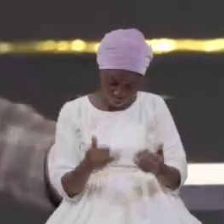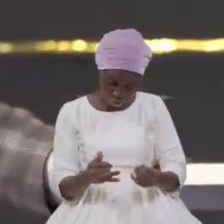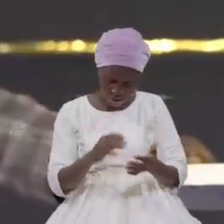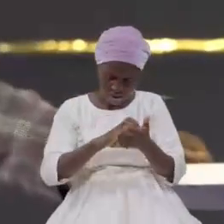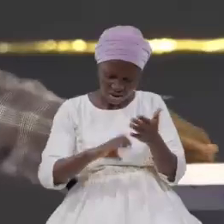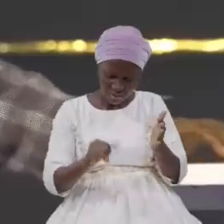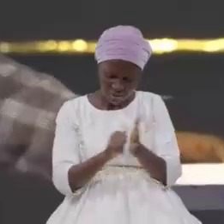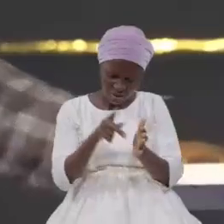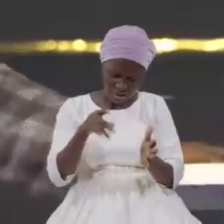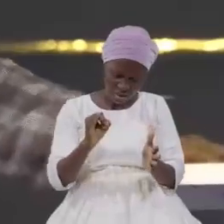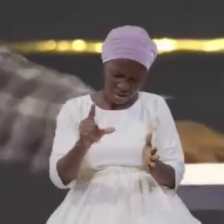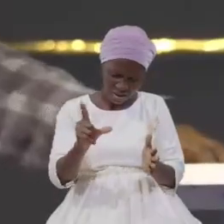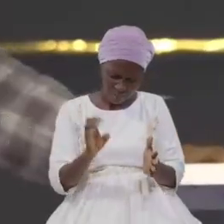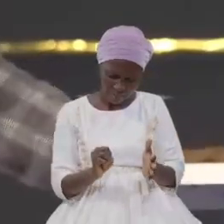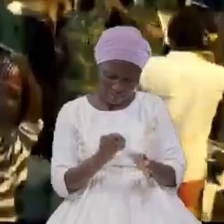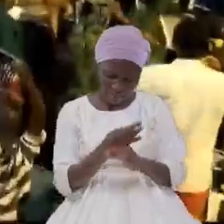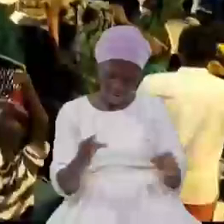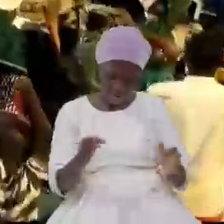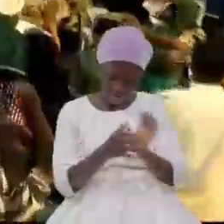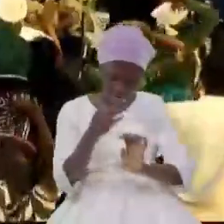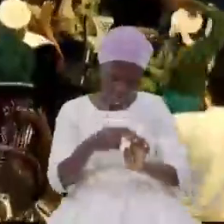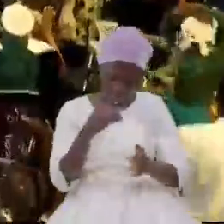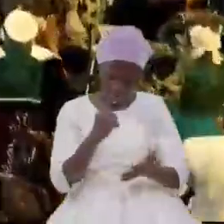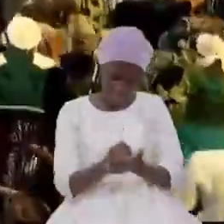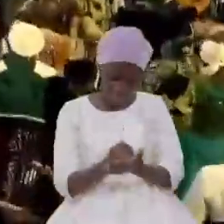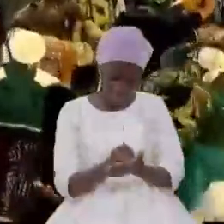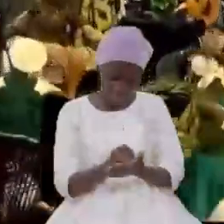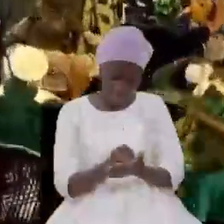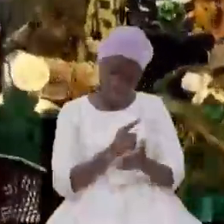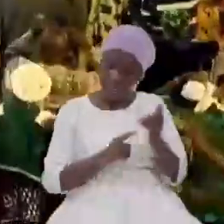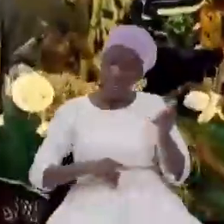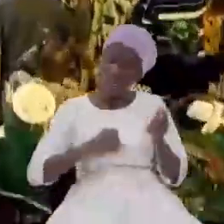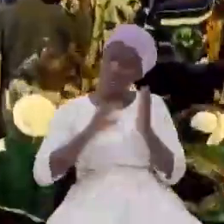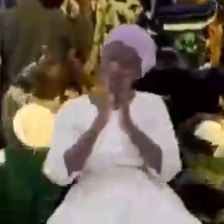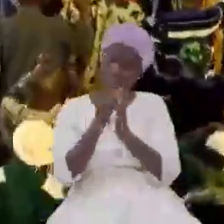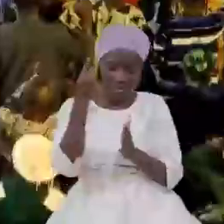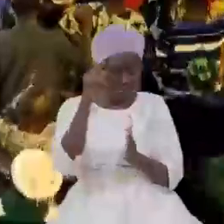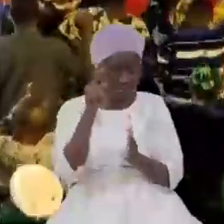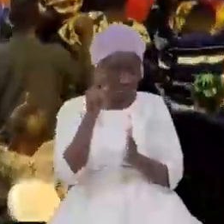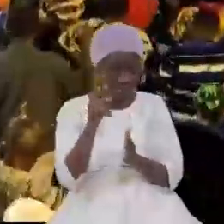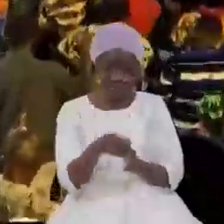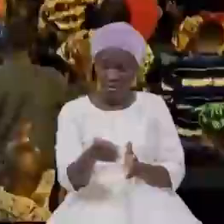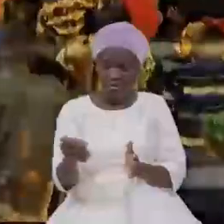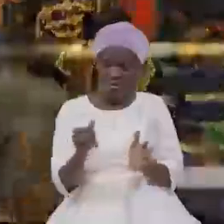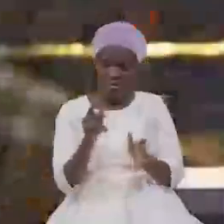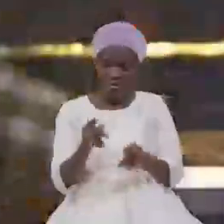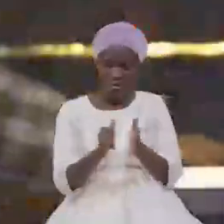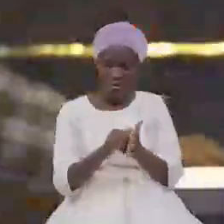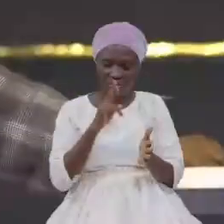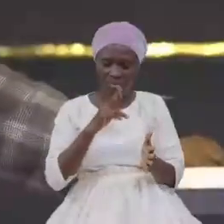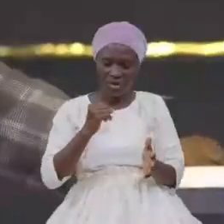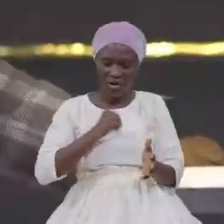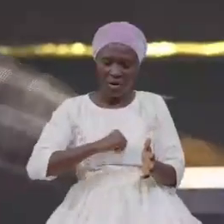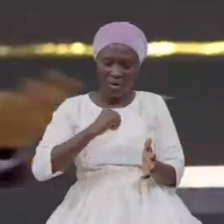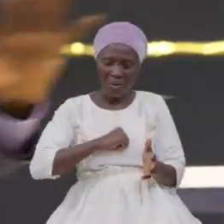in Jesus' name. Lord, I pray for those asthma patients, they cannot breathe. It's like,